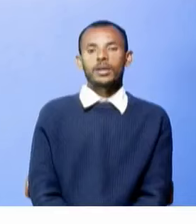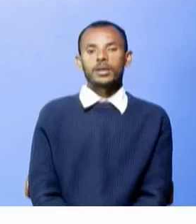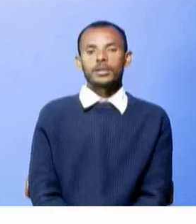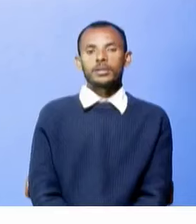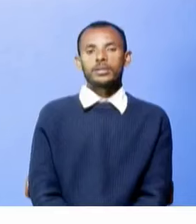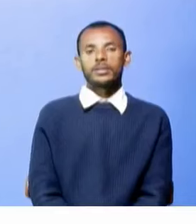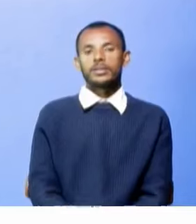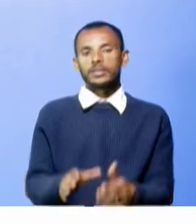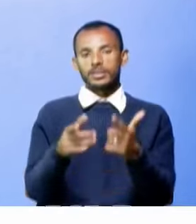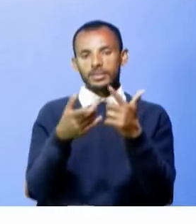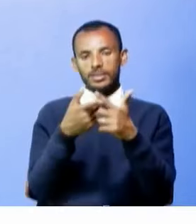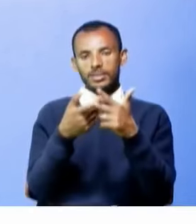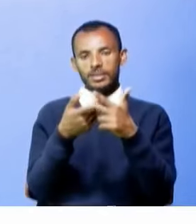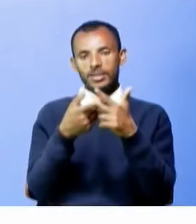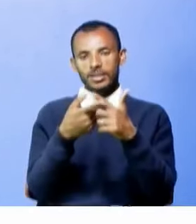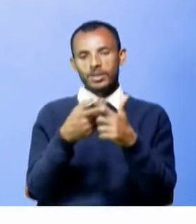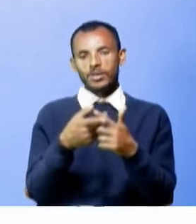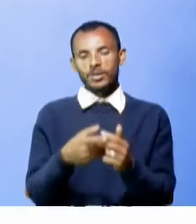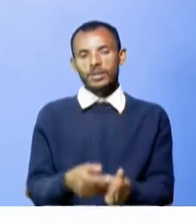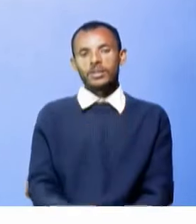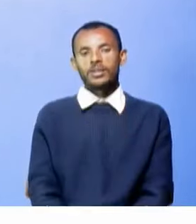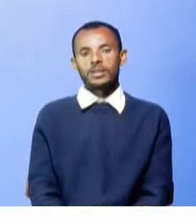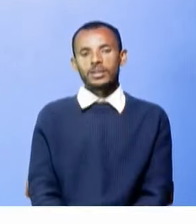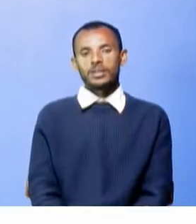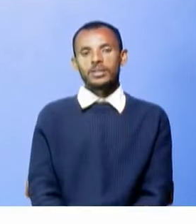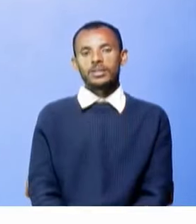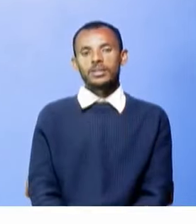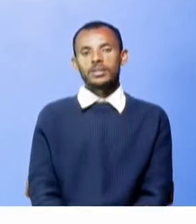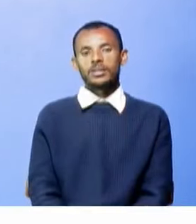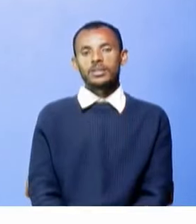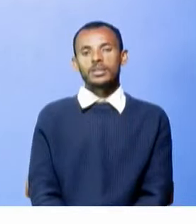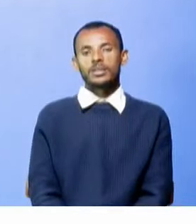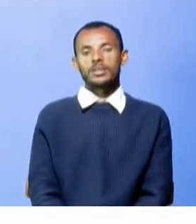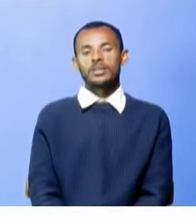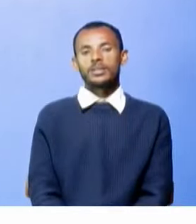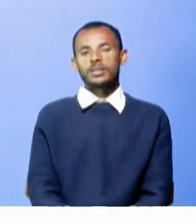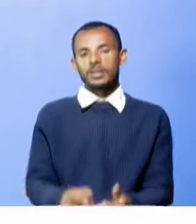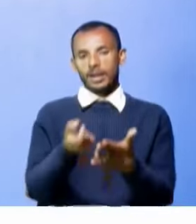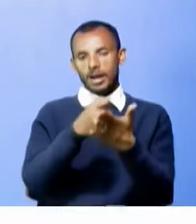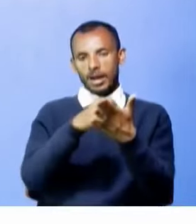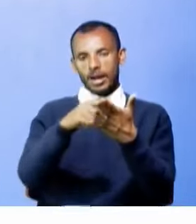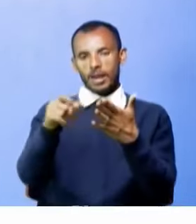The second one is, write the sample space.